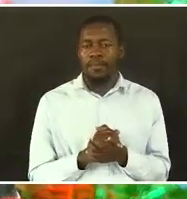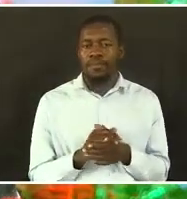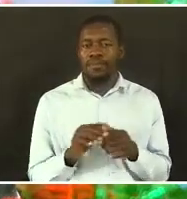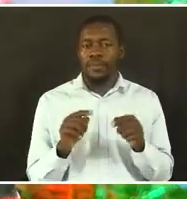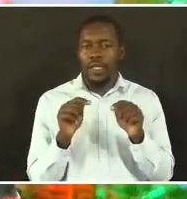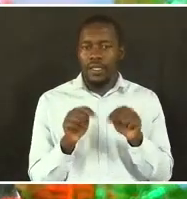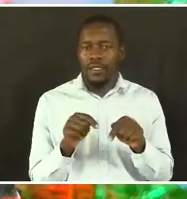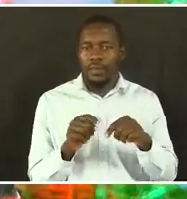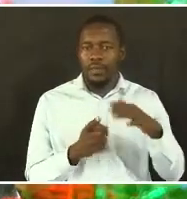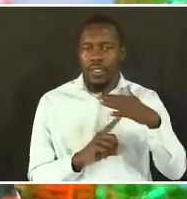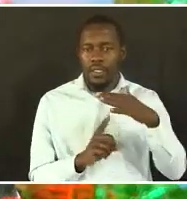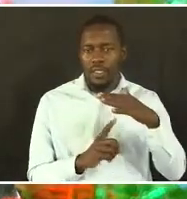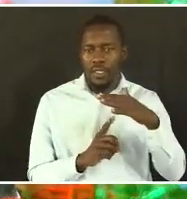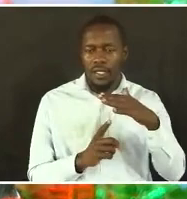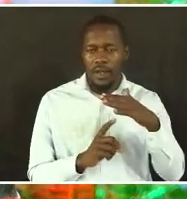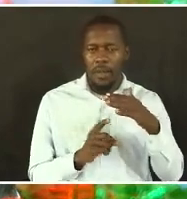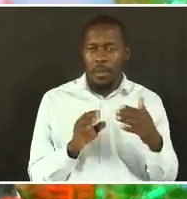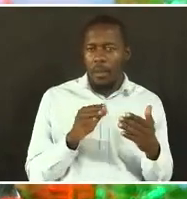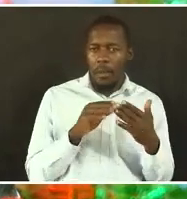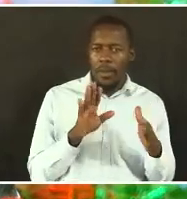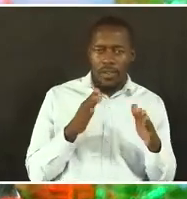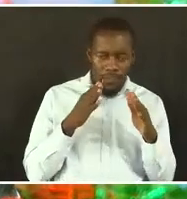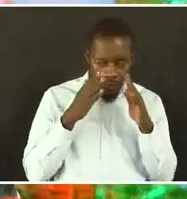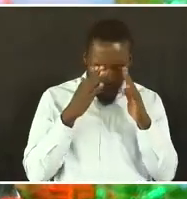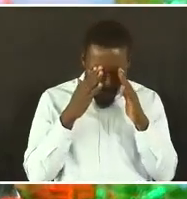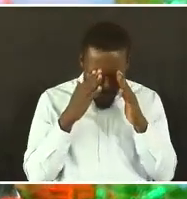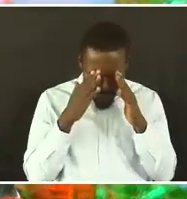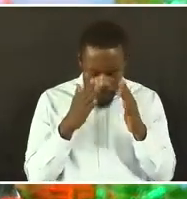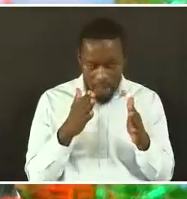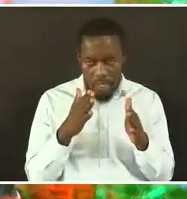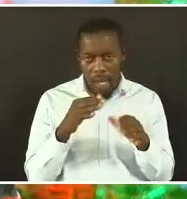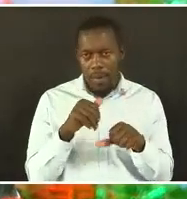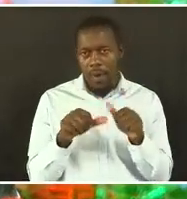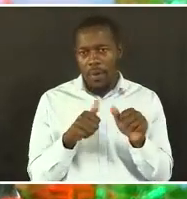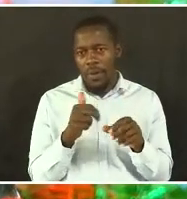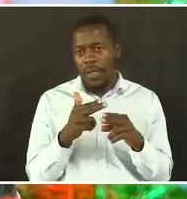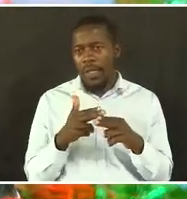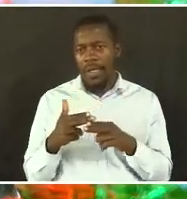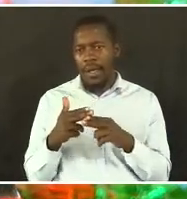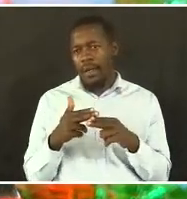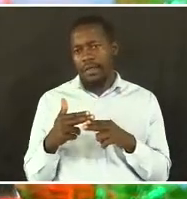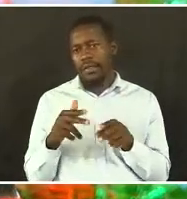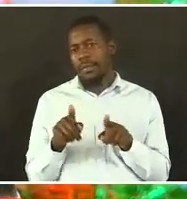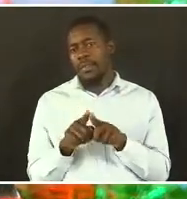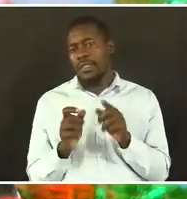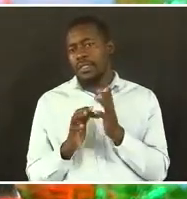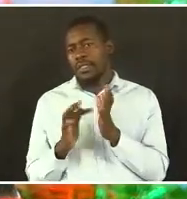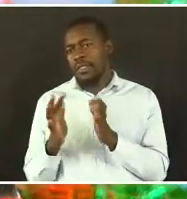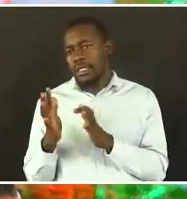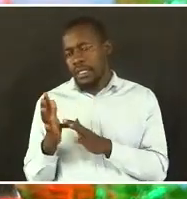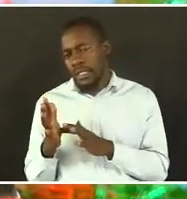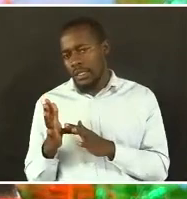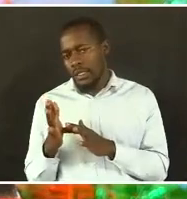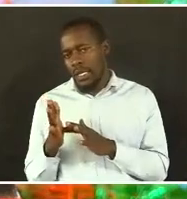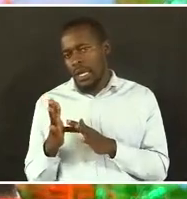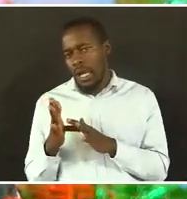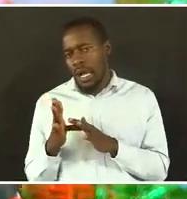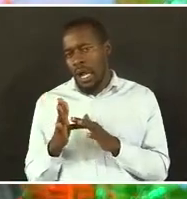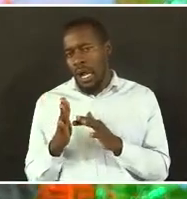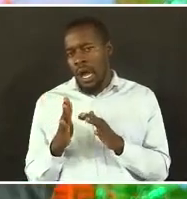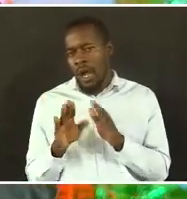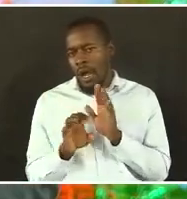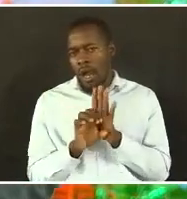be compassionate. We are presenting the Lord as the Lord did it. In fact, let me give you a few